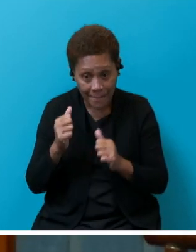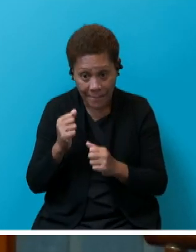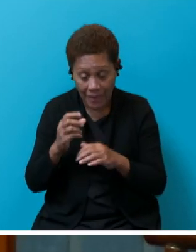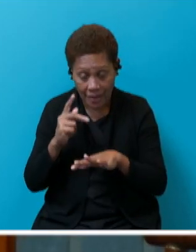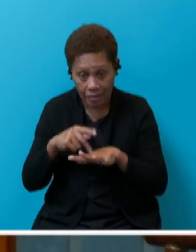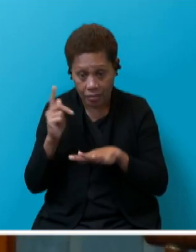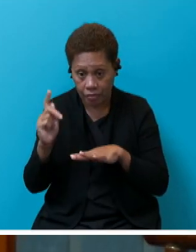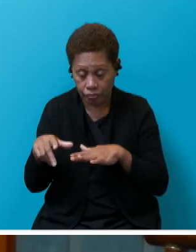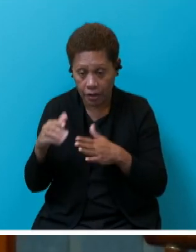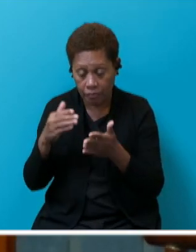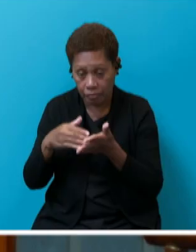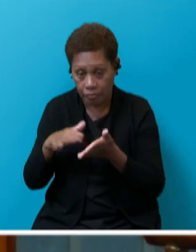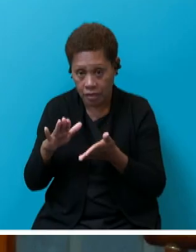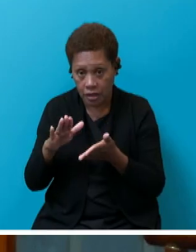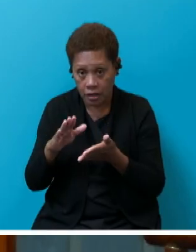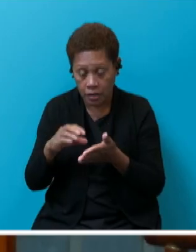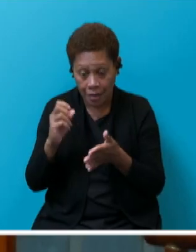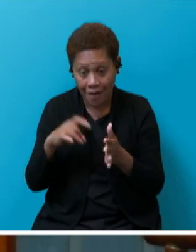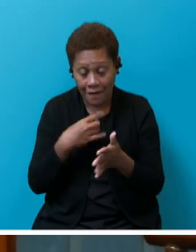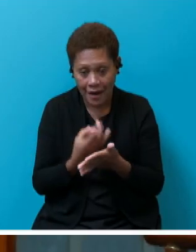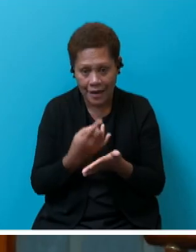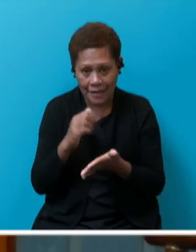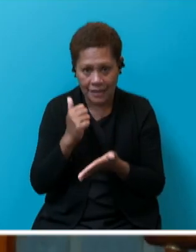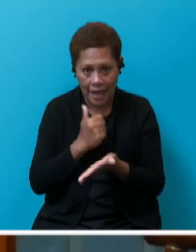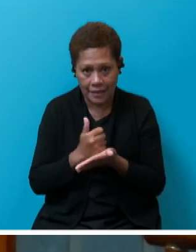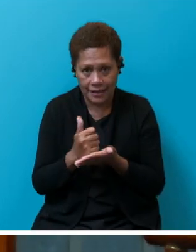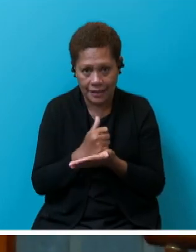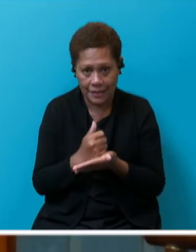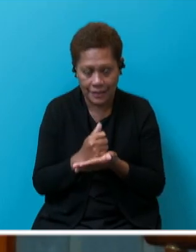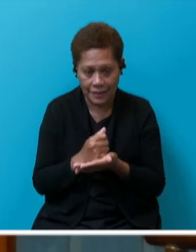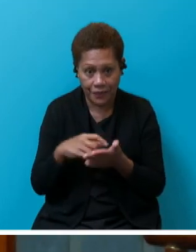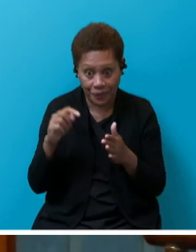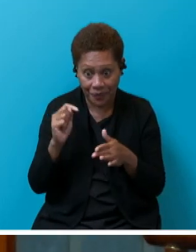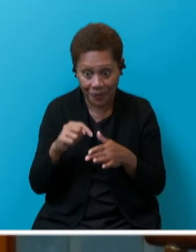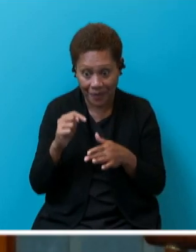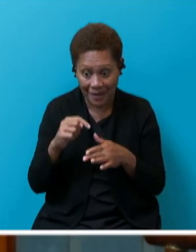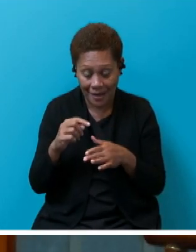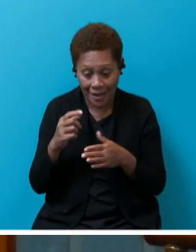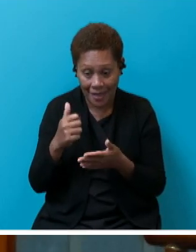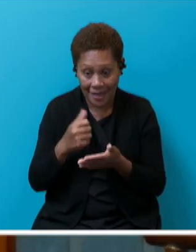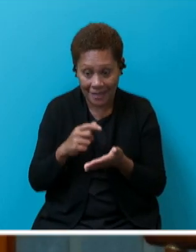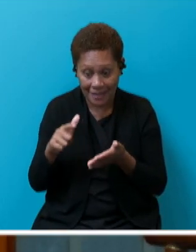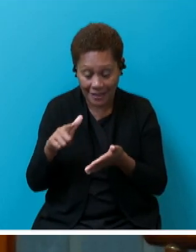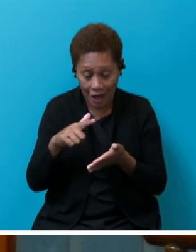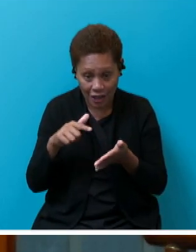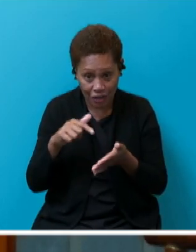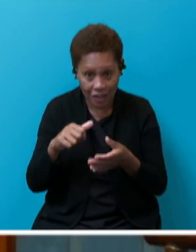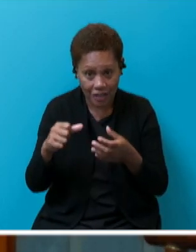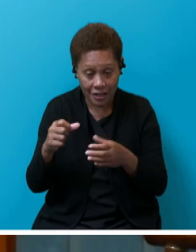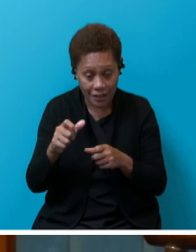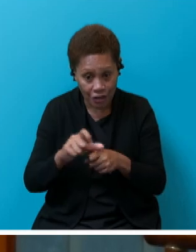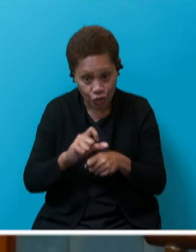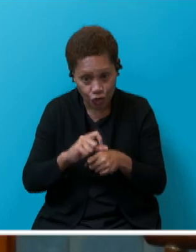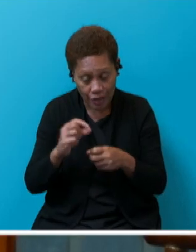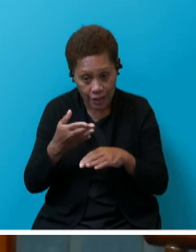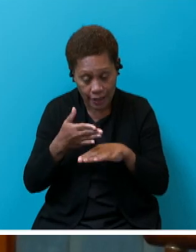the Access to Business Finance Act, and this landmark legislation creates new and innovative